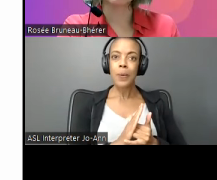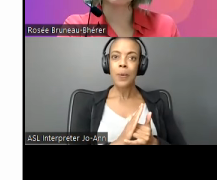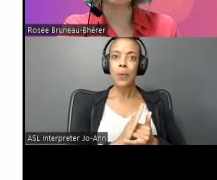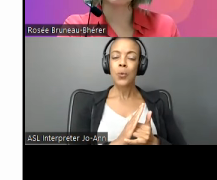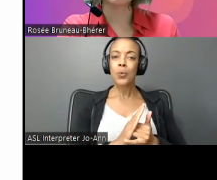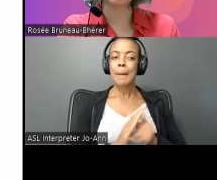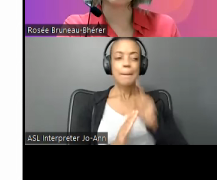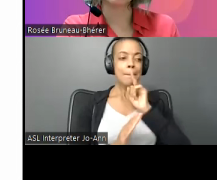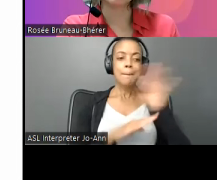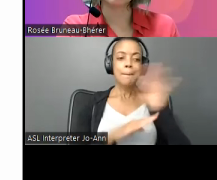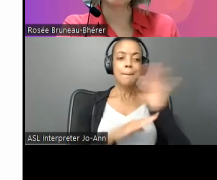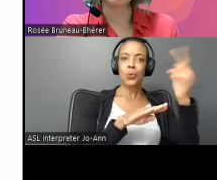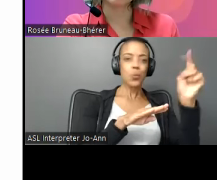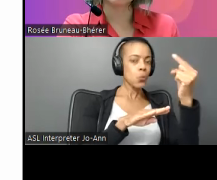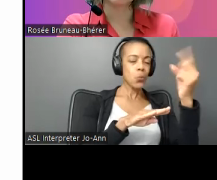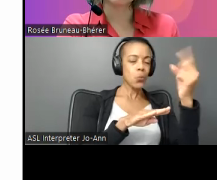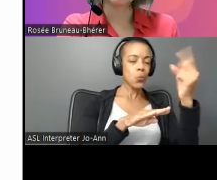The second